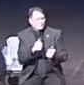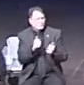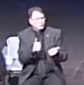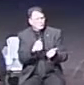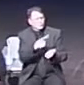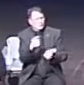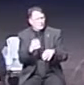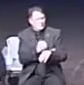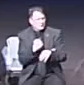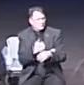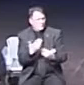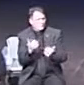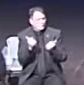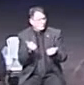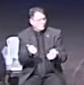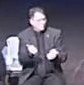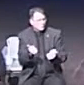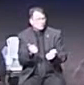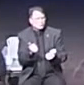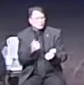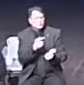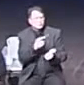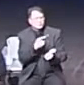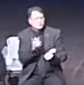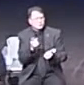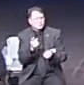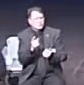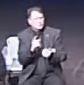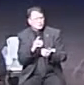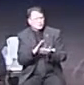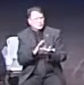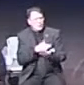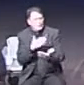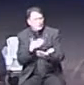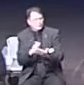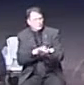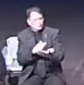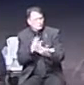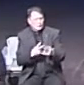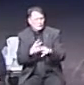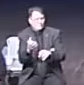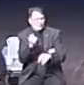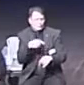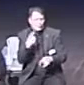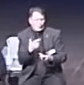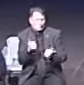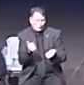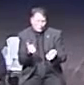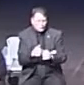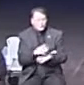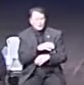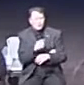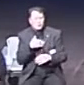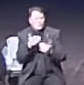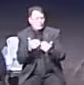wish you a successful day. hope interpreters that are translating me, I haven't been going too fast. And from all